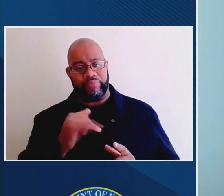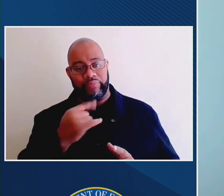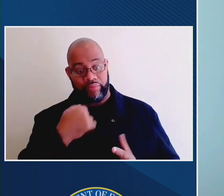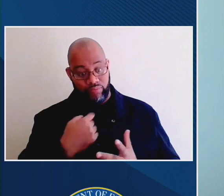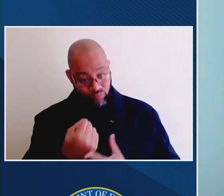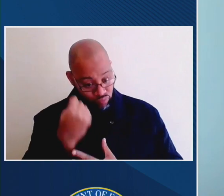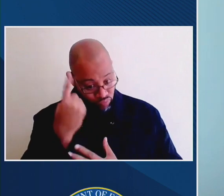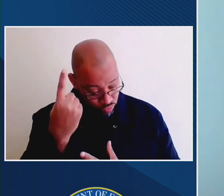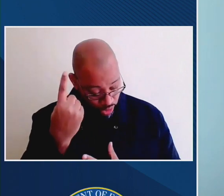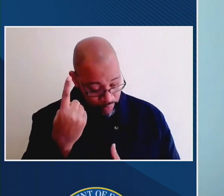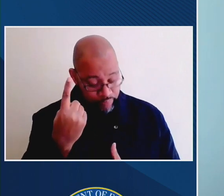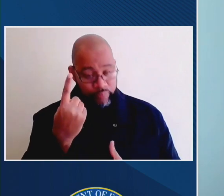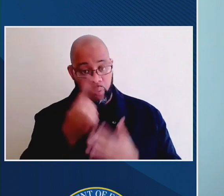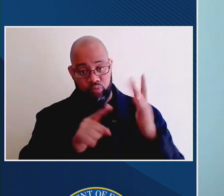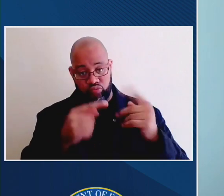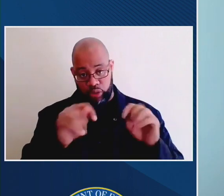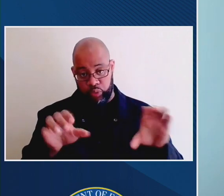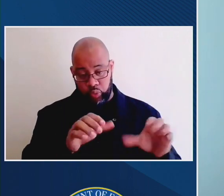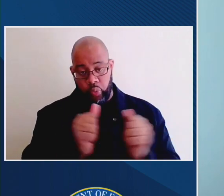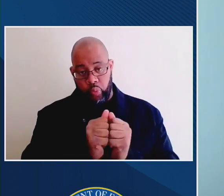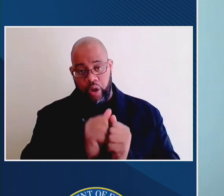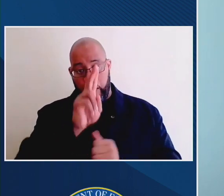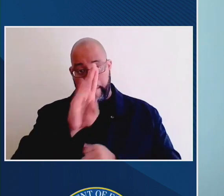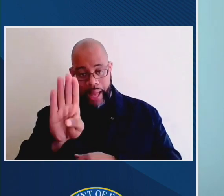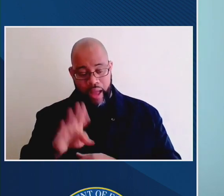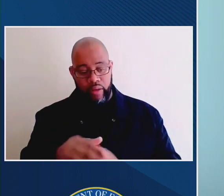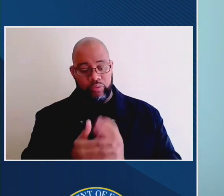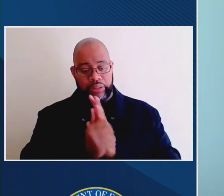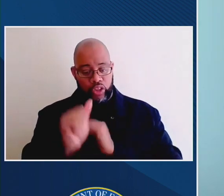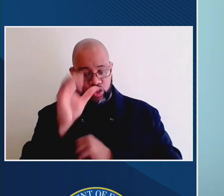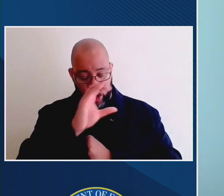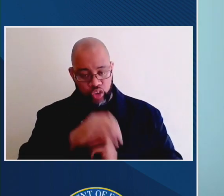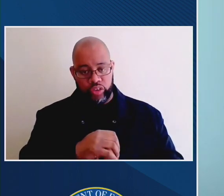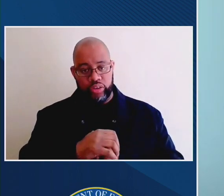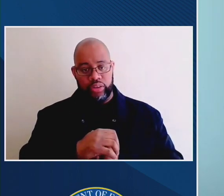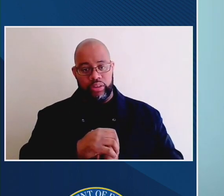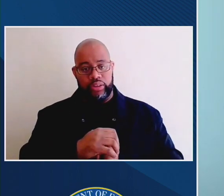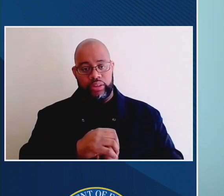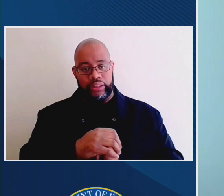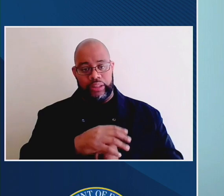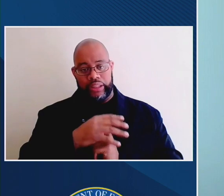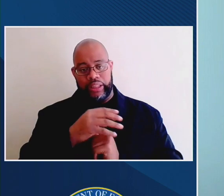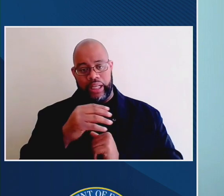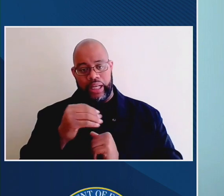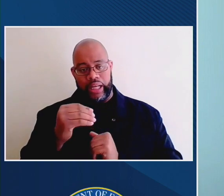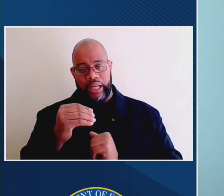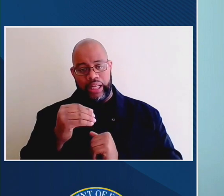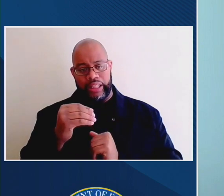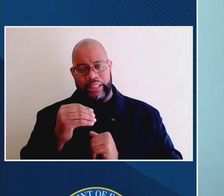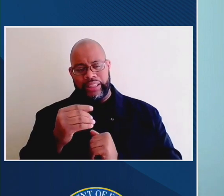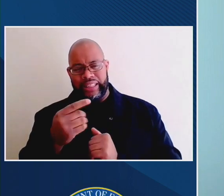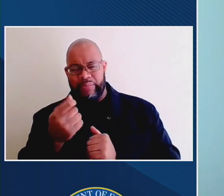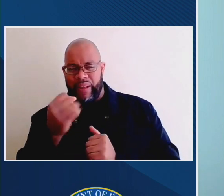understand what you're trying to do with Upper Bound, with Talent Search, and kind of with EOC.